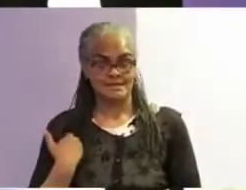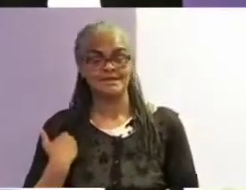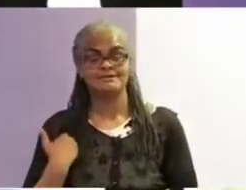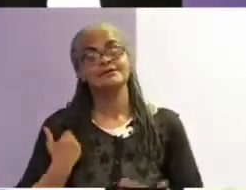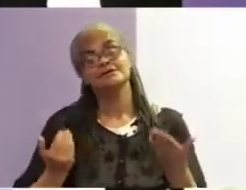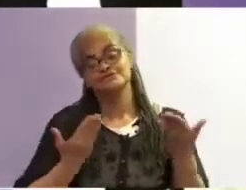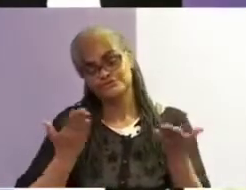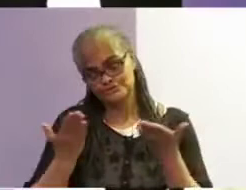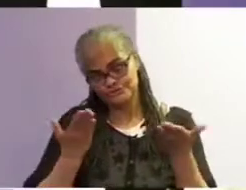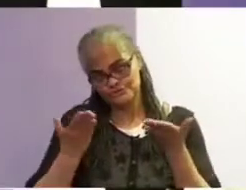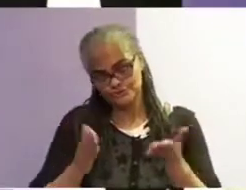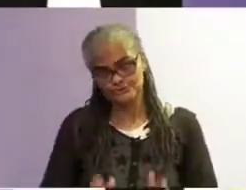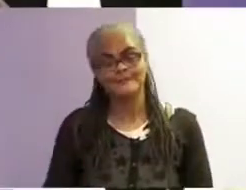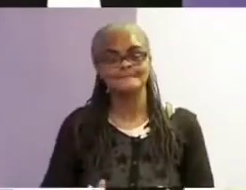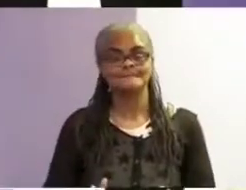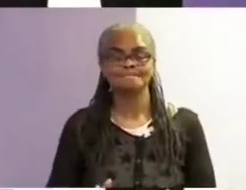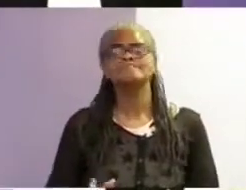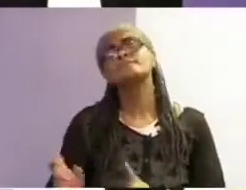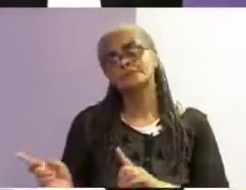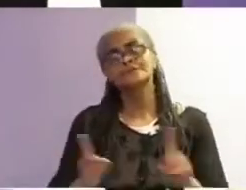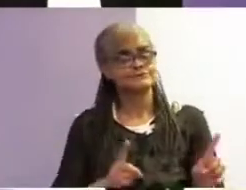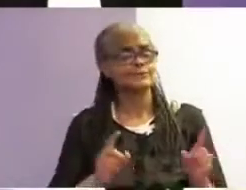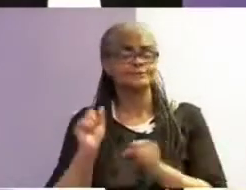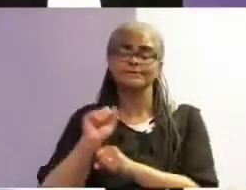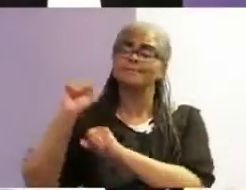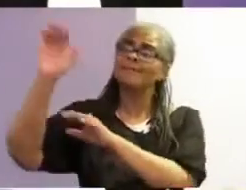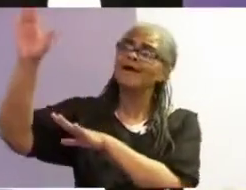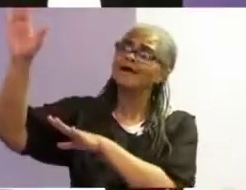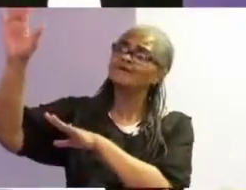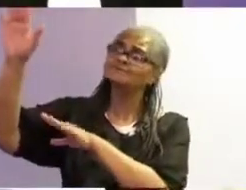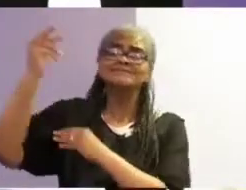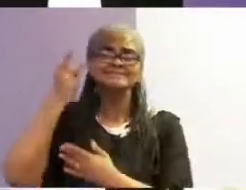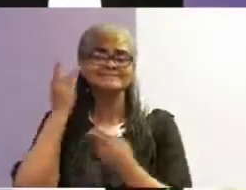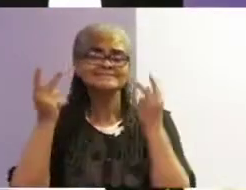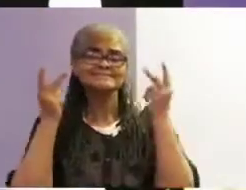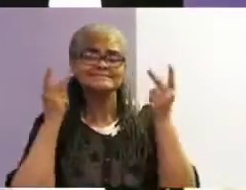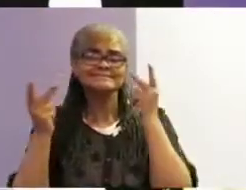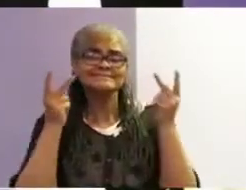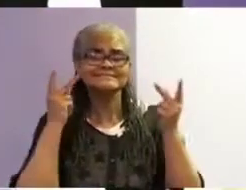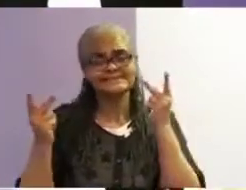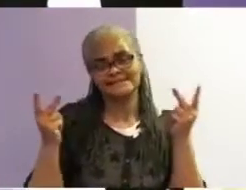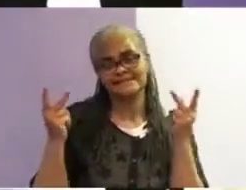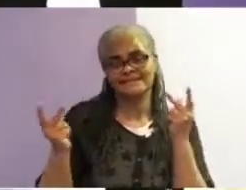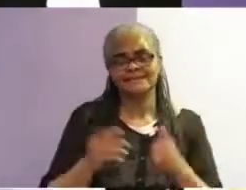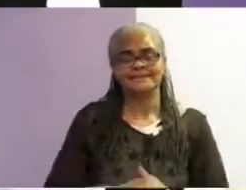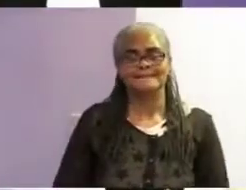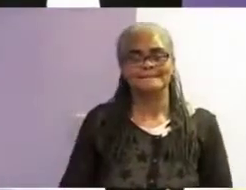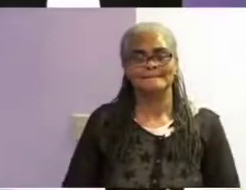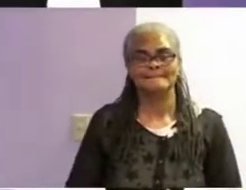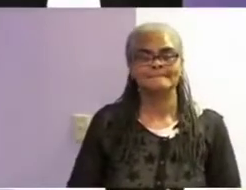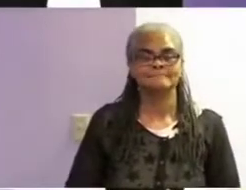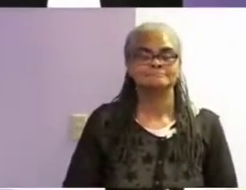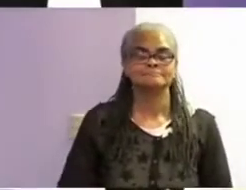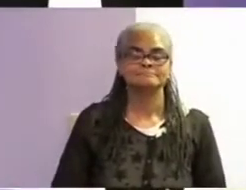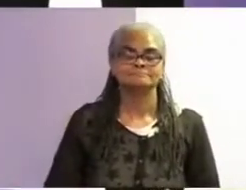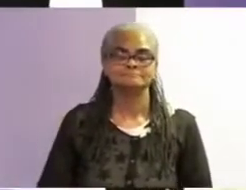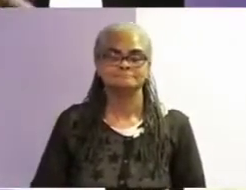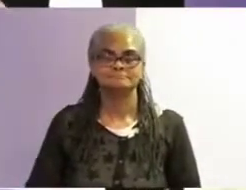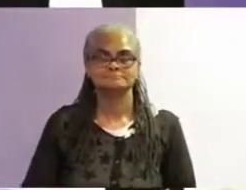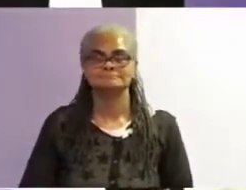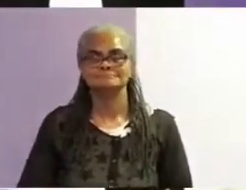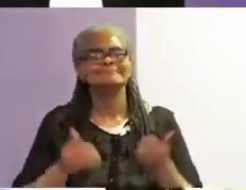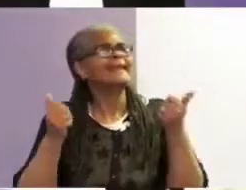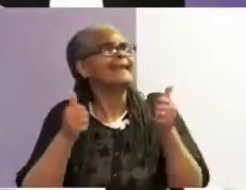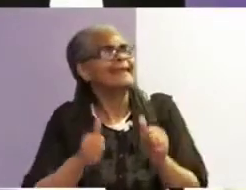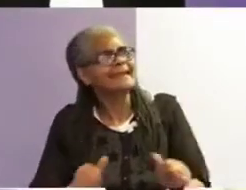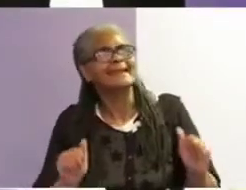He told the servant, he said, let's go up into the mountain. Let's look and see if somehow or another, anything, is there any